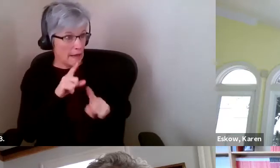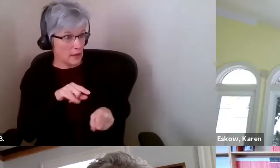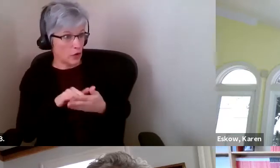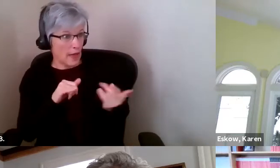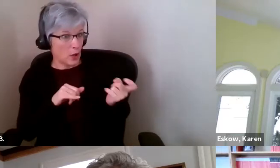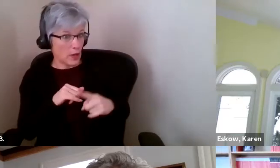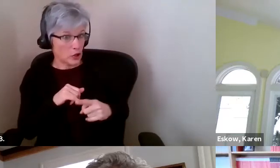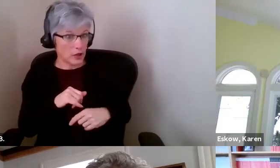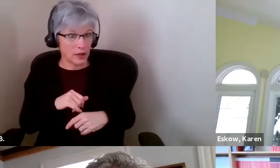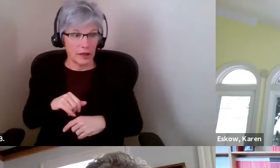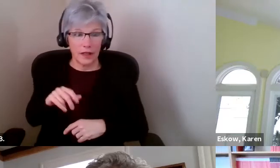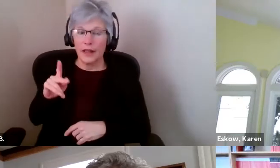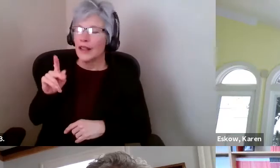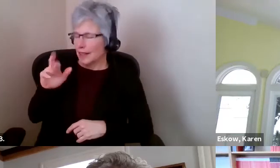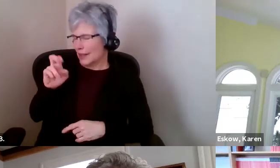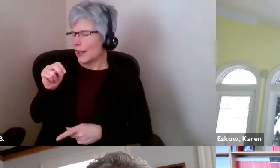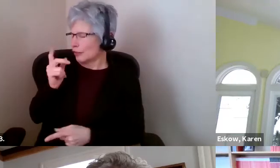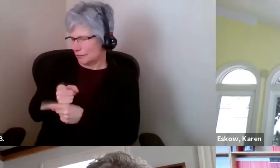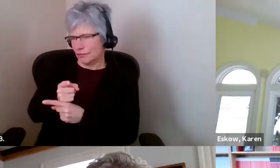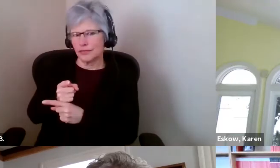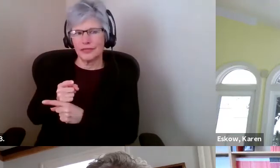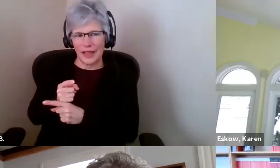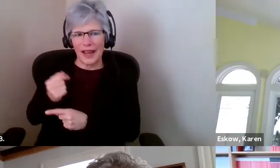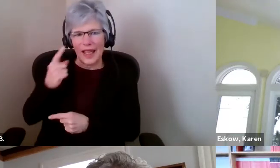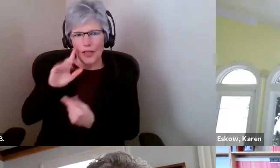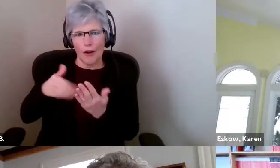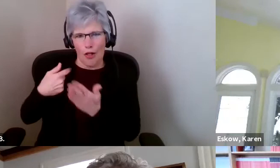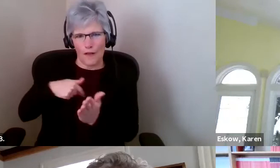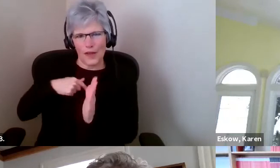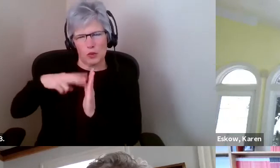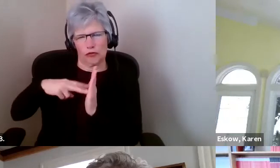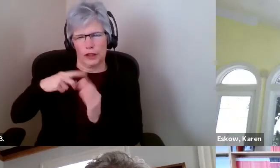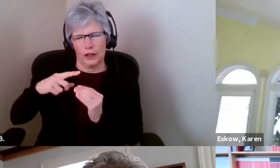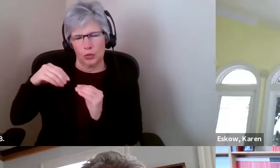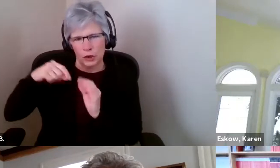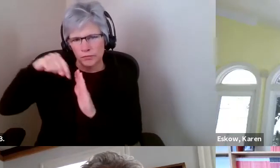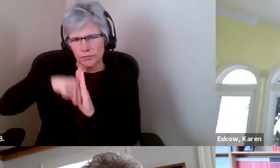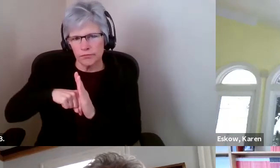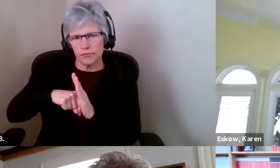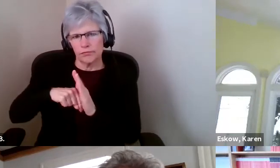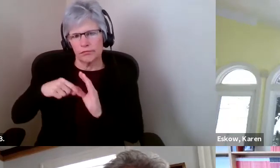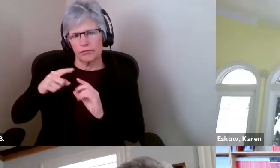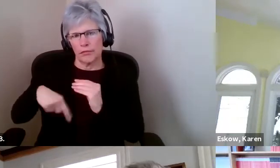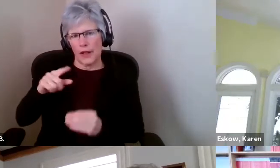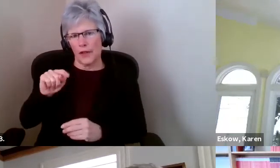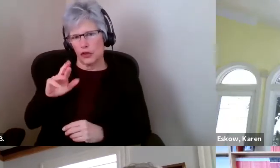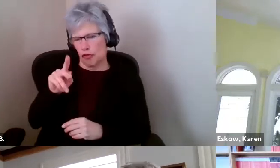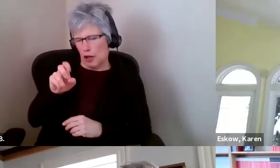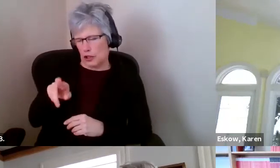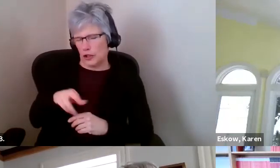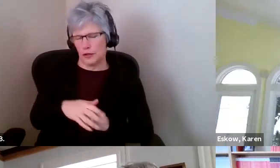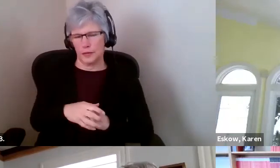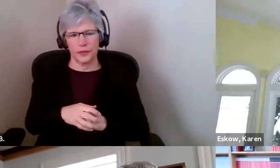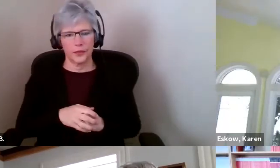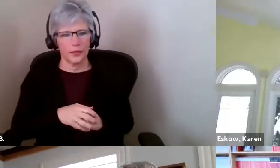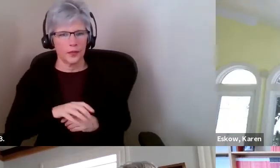go read about the tracker after this meeting. And we'll just see how it goes, right? We're going to learn. There's going to be some learning to come,